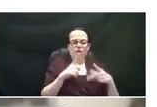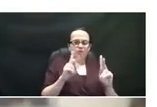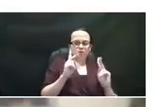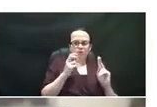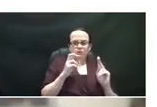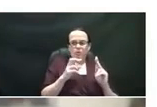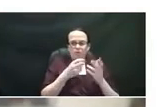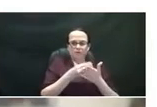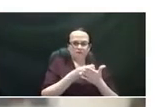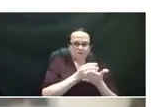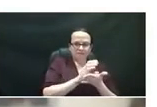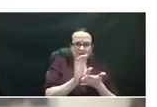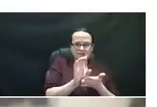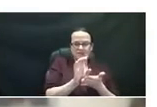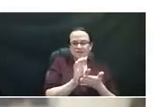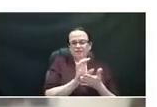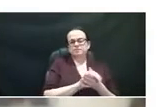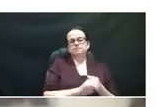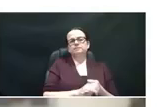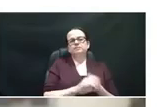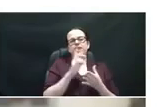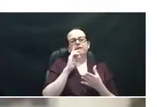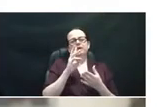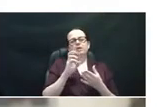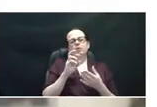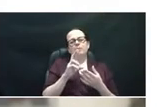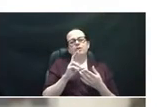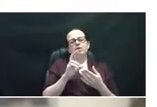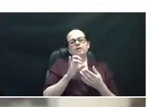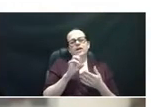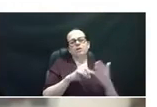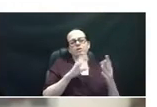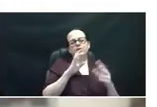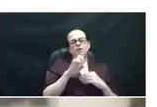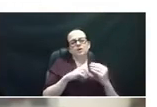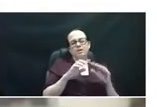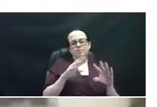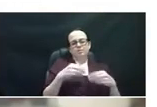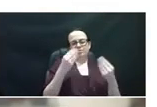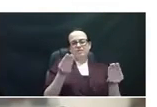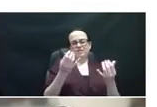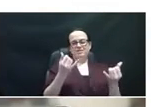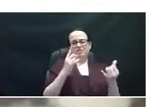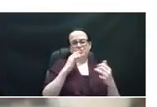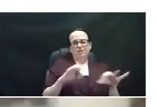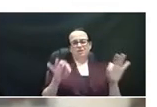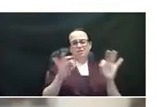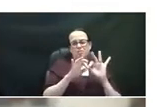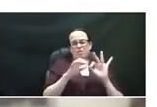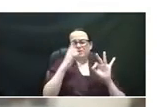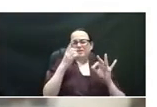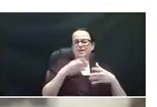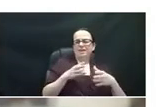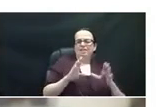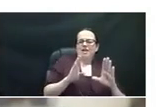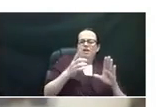or funding. And I think that webinars like the one that is being provided today are so important, because they allow